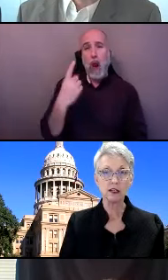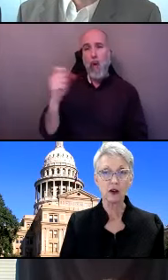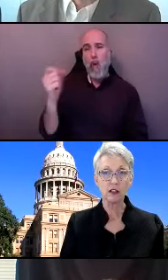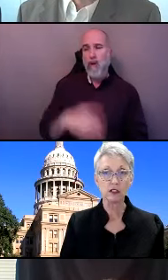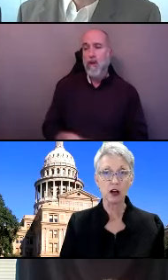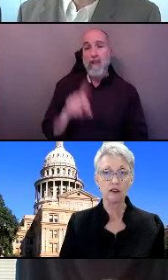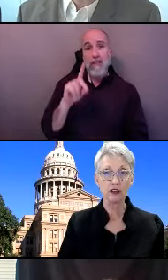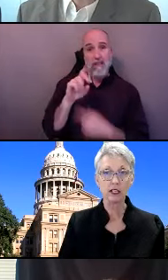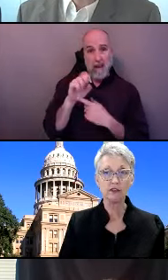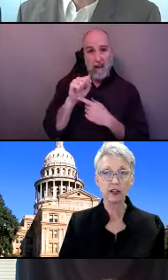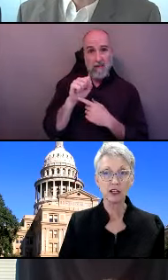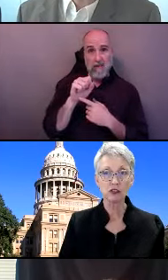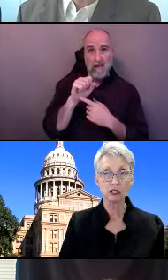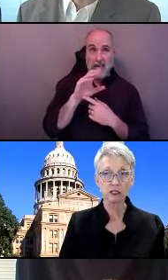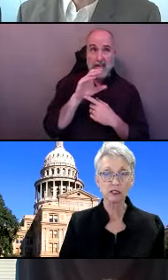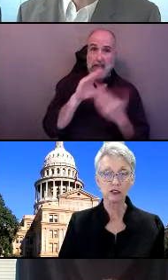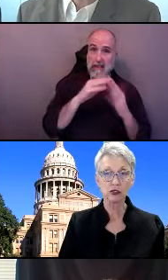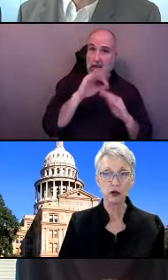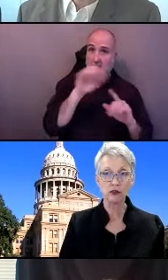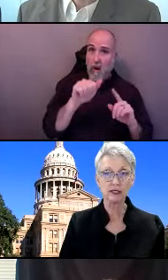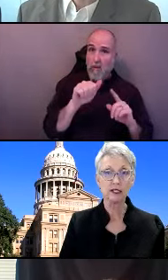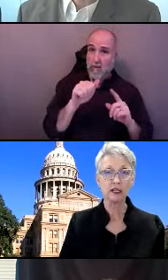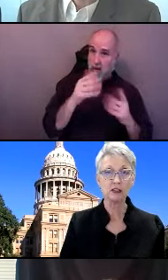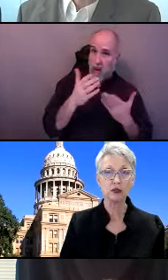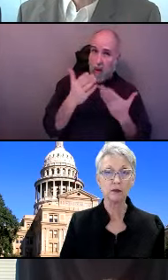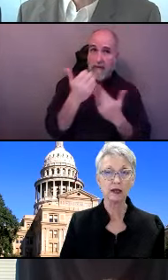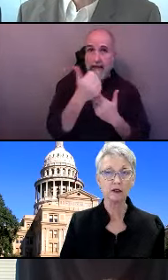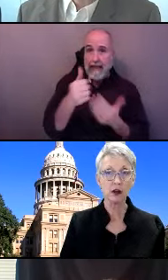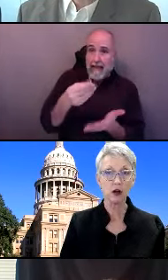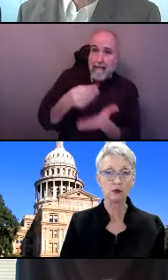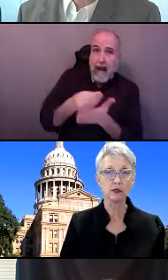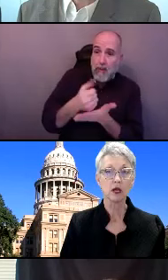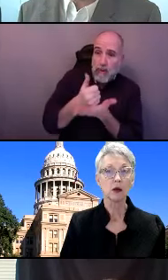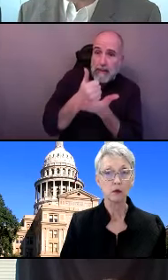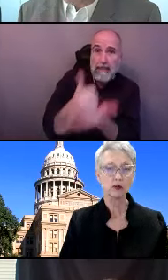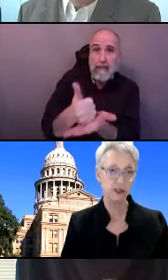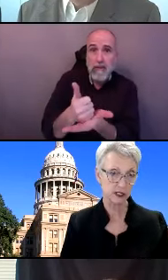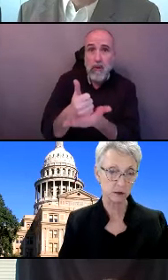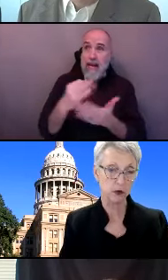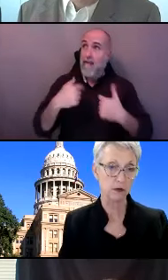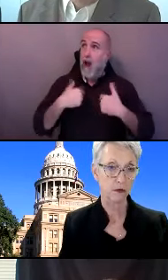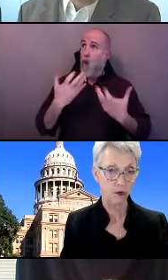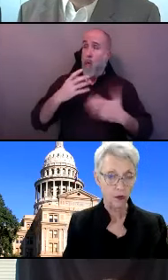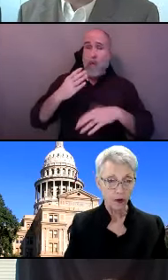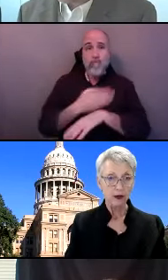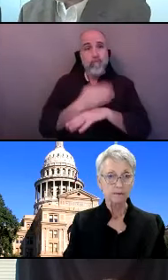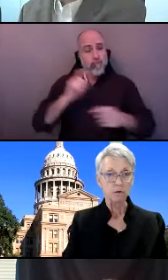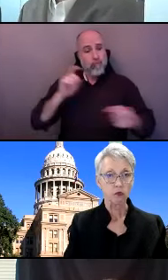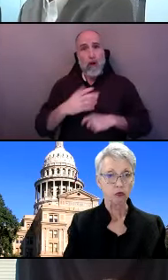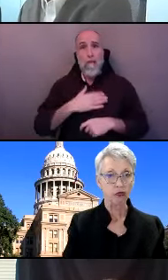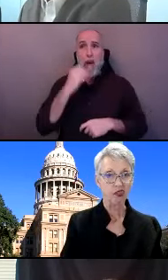does the city of Austin offer any financial assistance to owners seeking to make their homes more visitable?